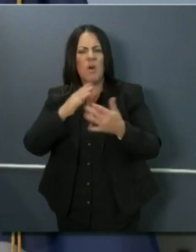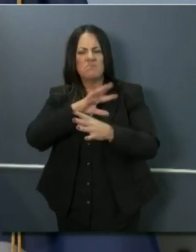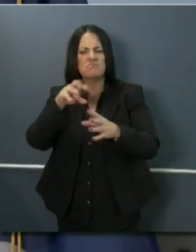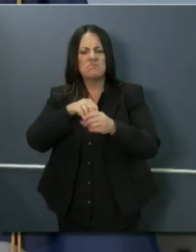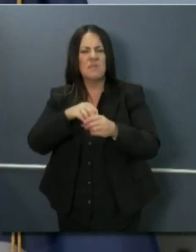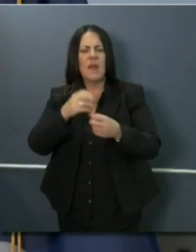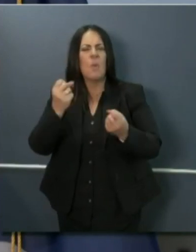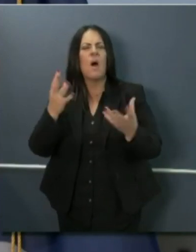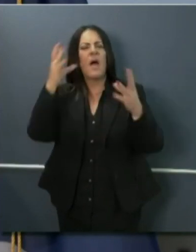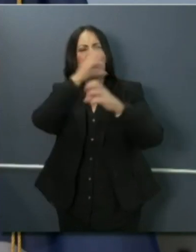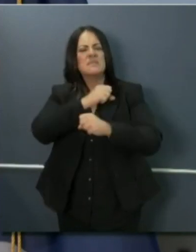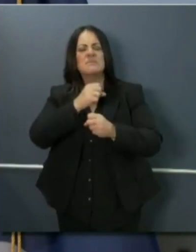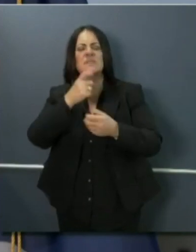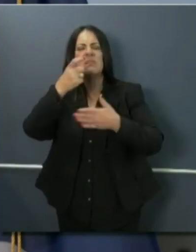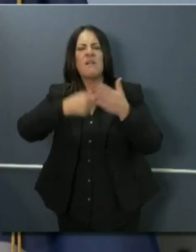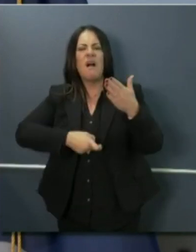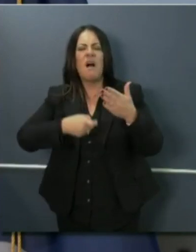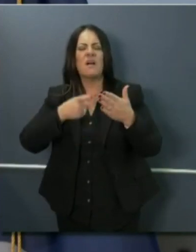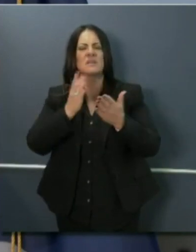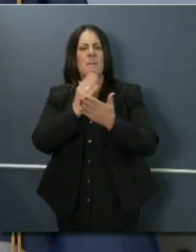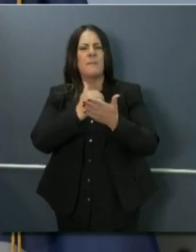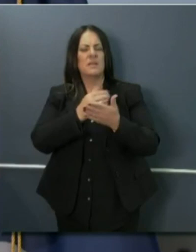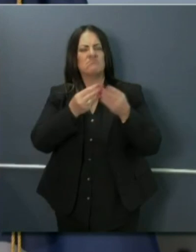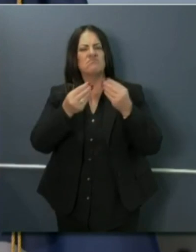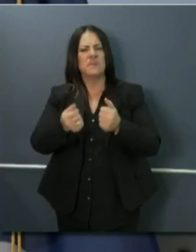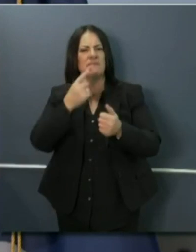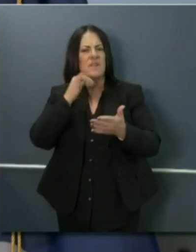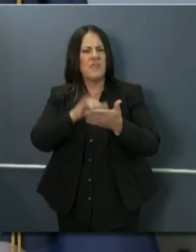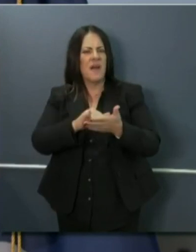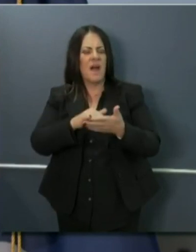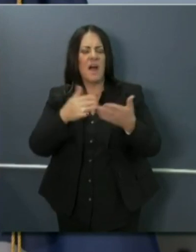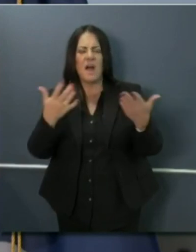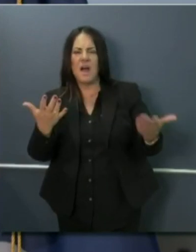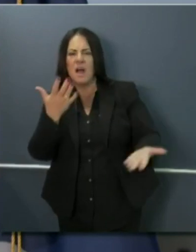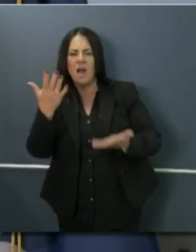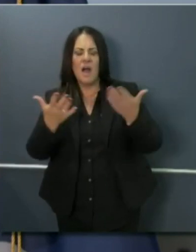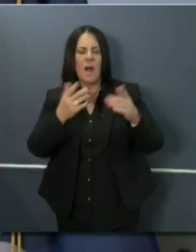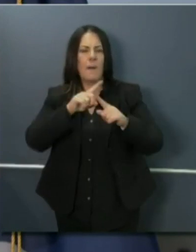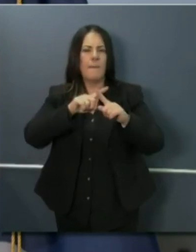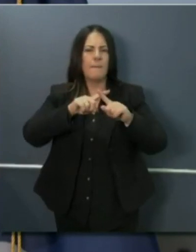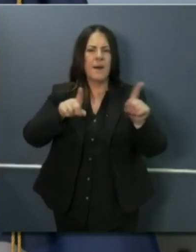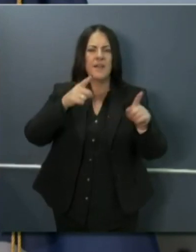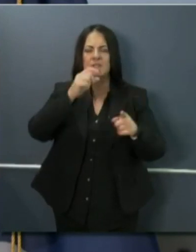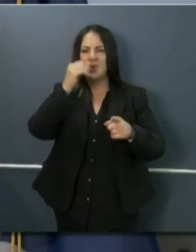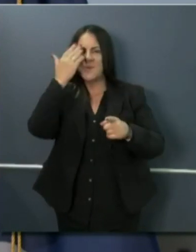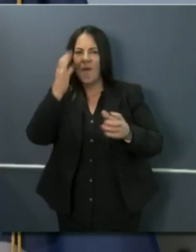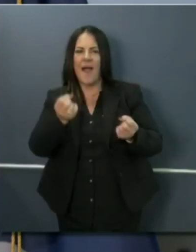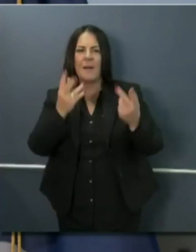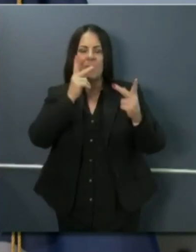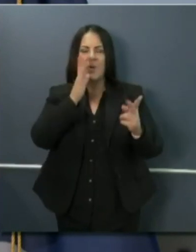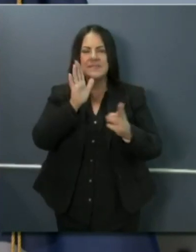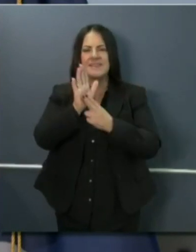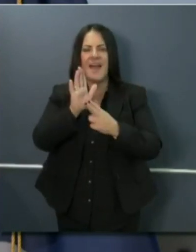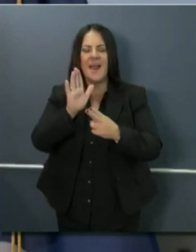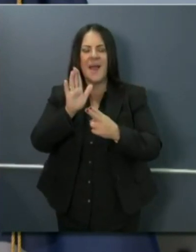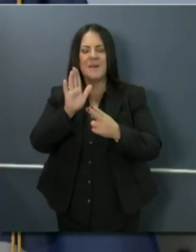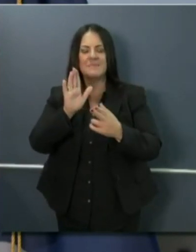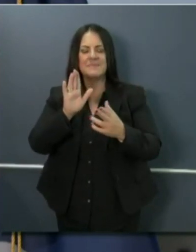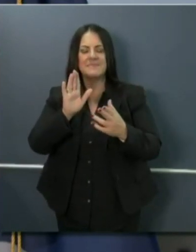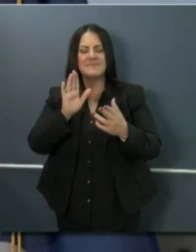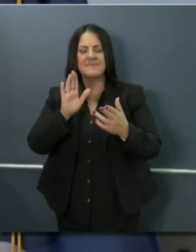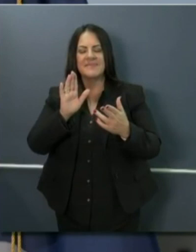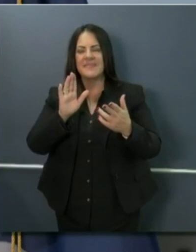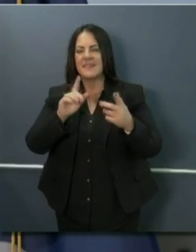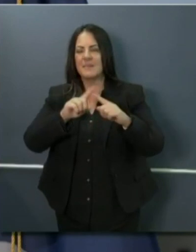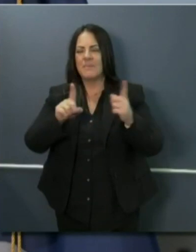the estimated cost or the budget line for that, at least now, not knowing who or how many people might sign up? And then on the second question,